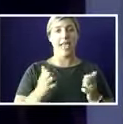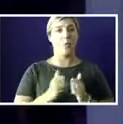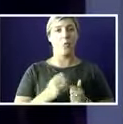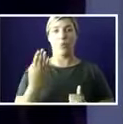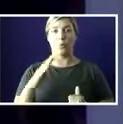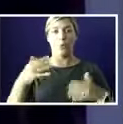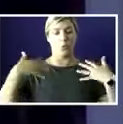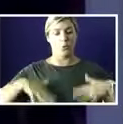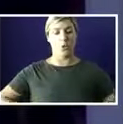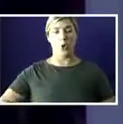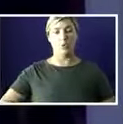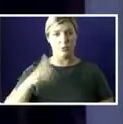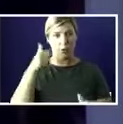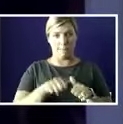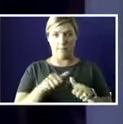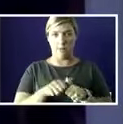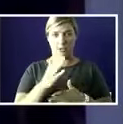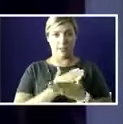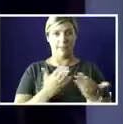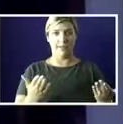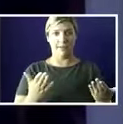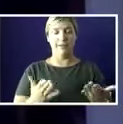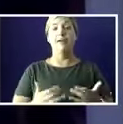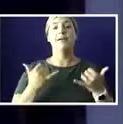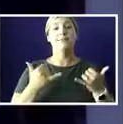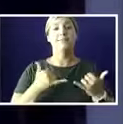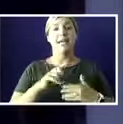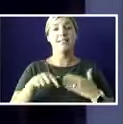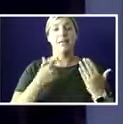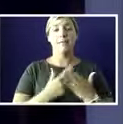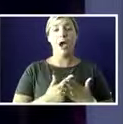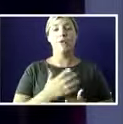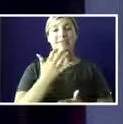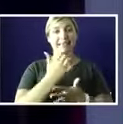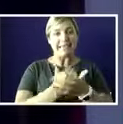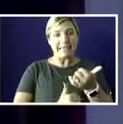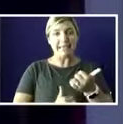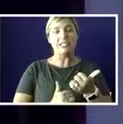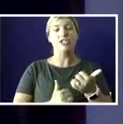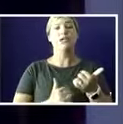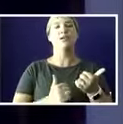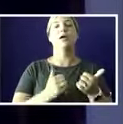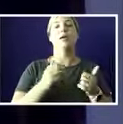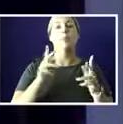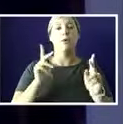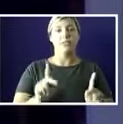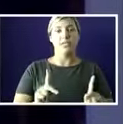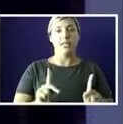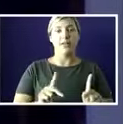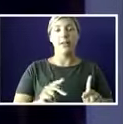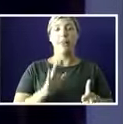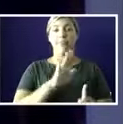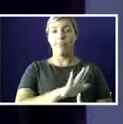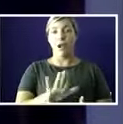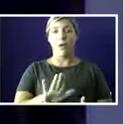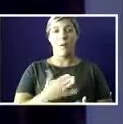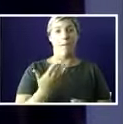to remember something. Today is about each and every one of our past, present, and